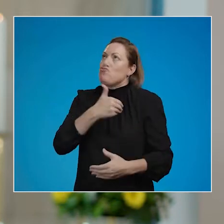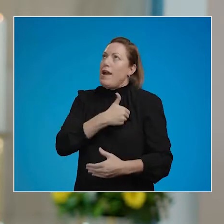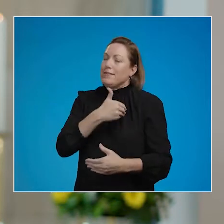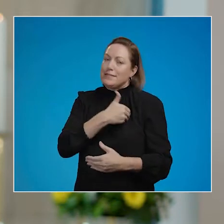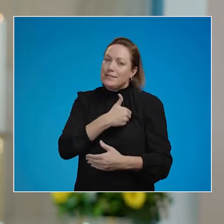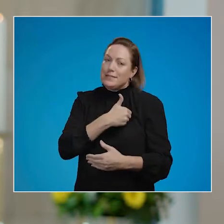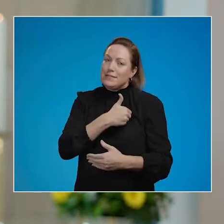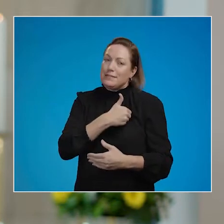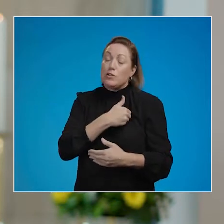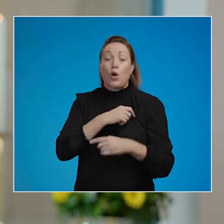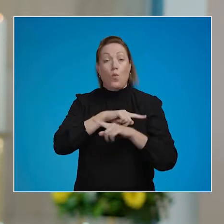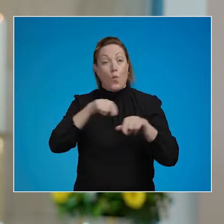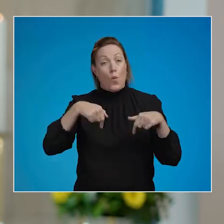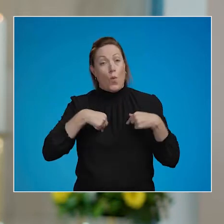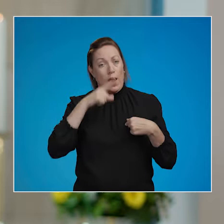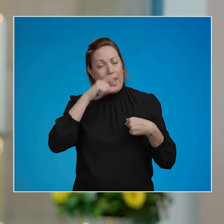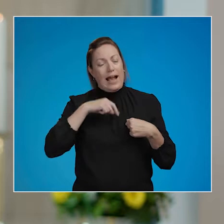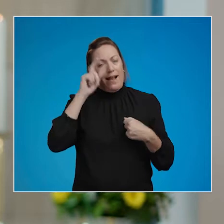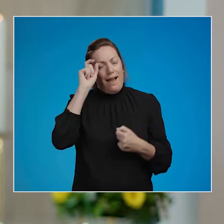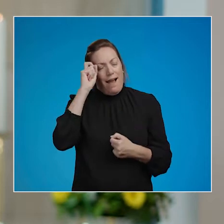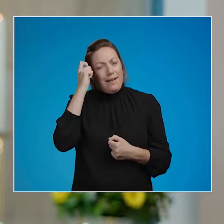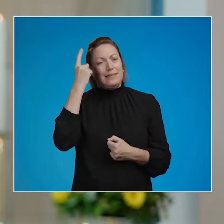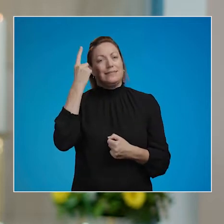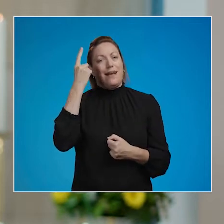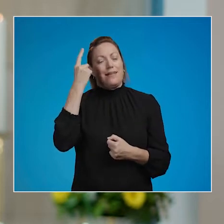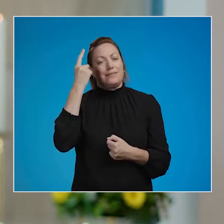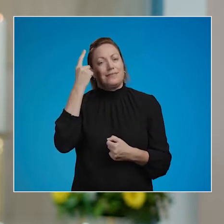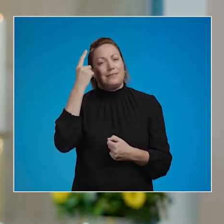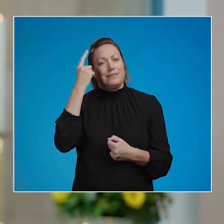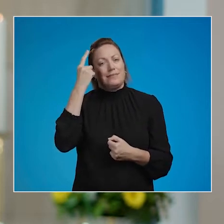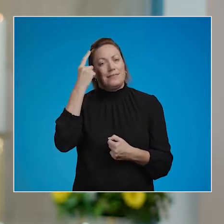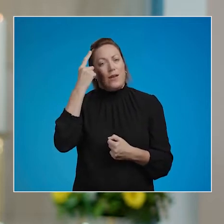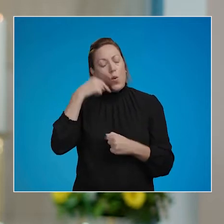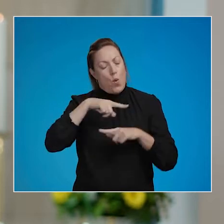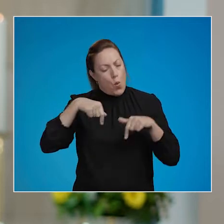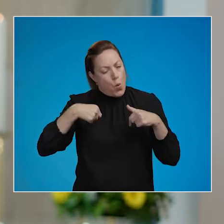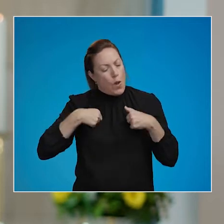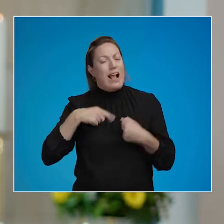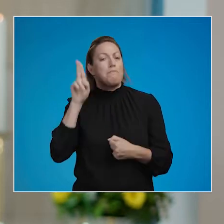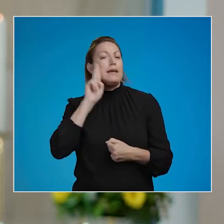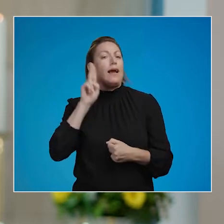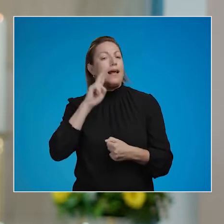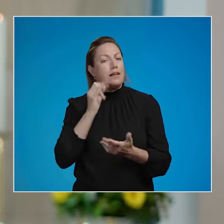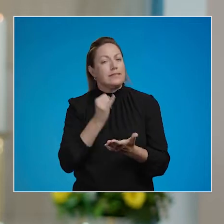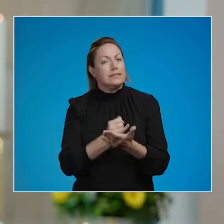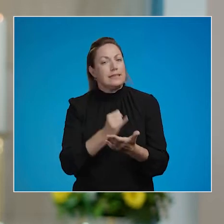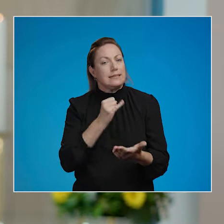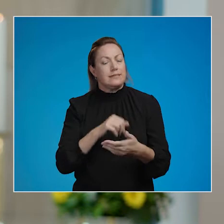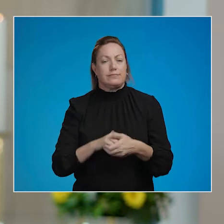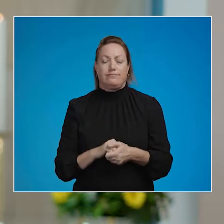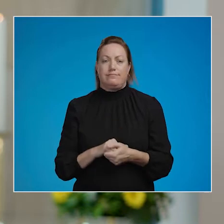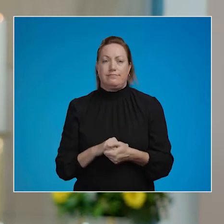bestowed, that all may grasp and rightly understand in what font they have been washed,